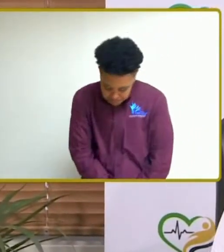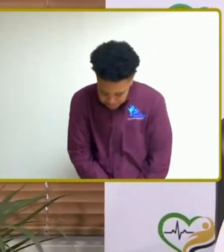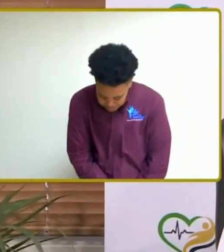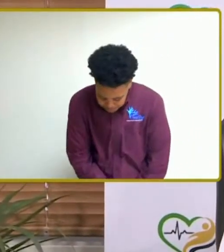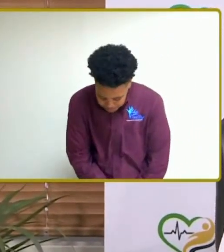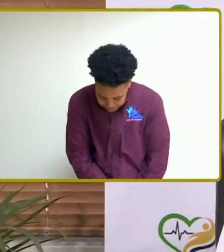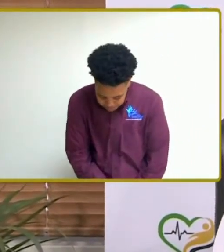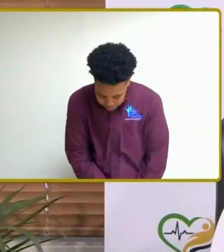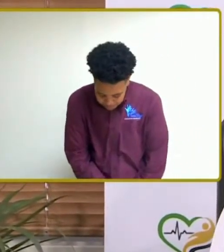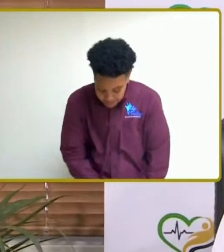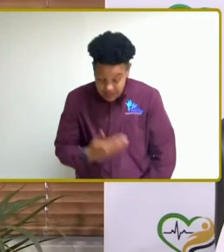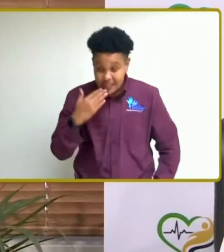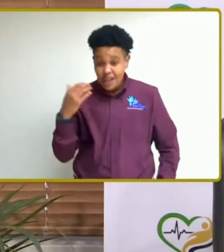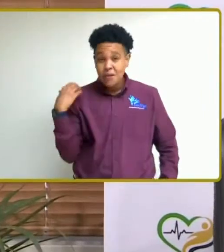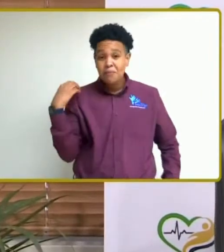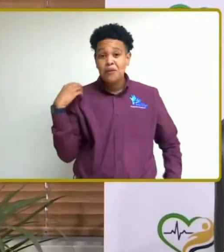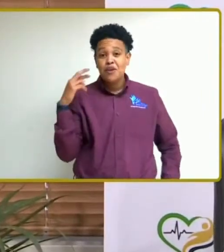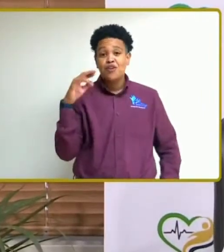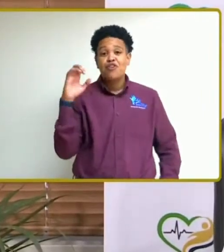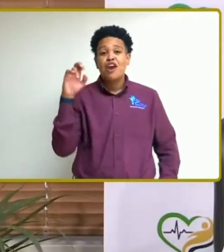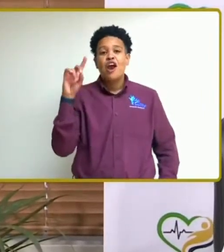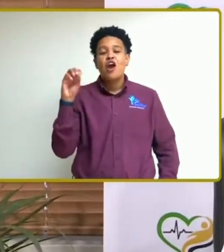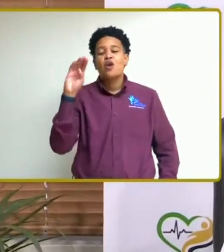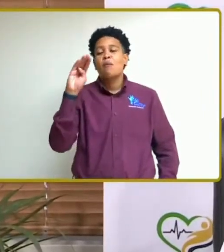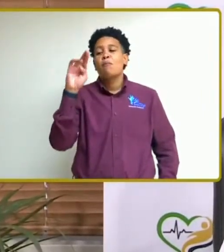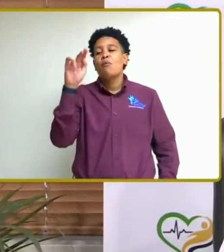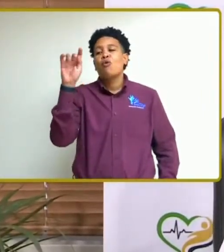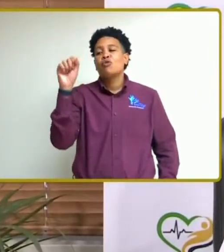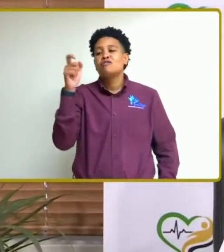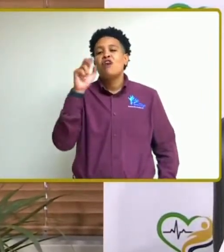Thank you, Pierce. We're going to go to Ricardo Brooks from Nationwide.